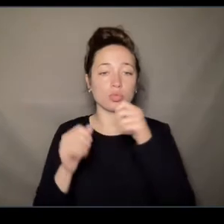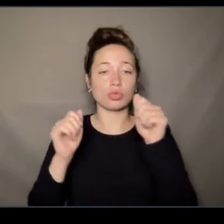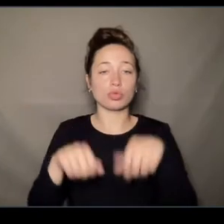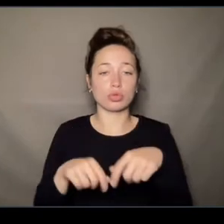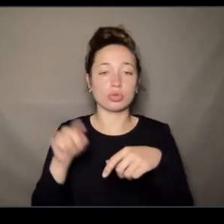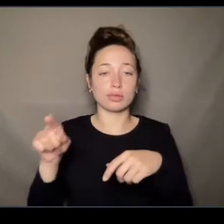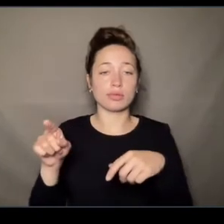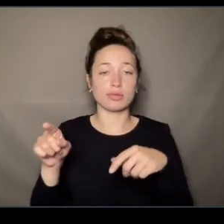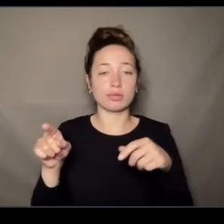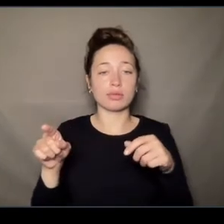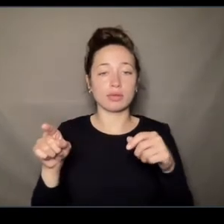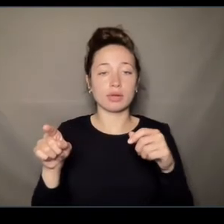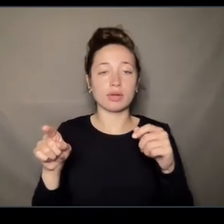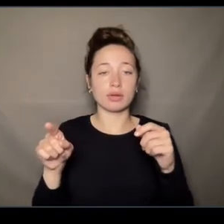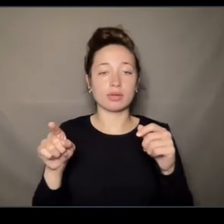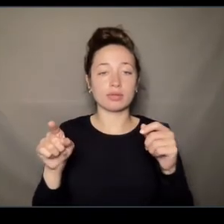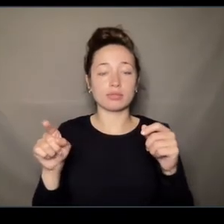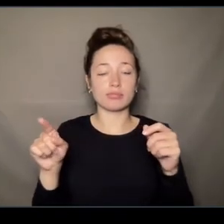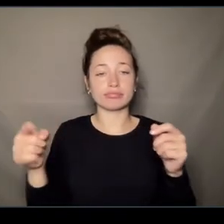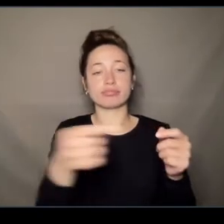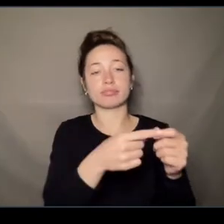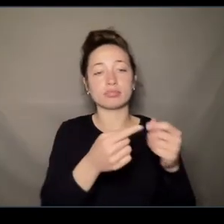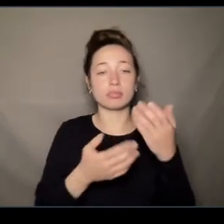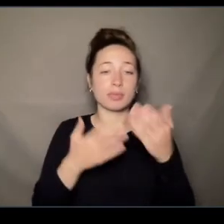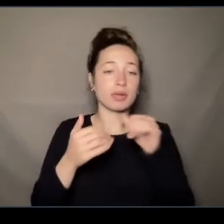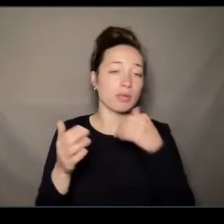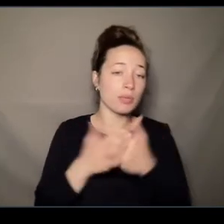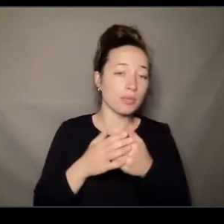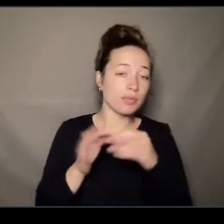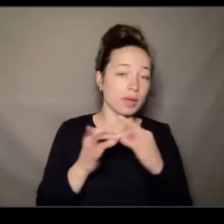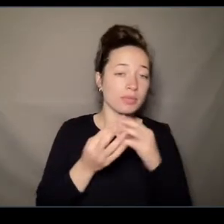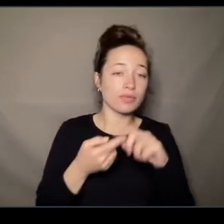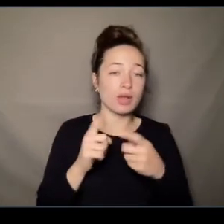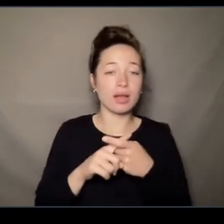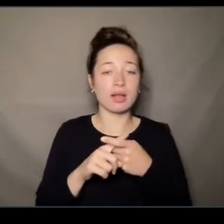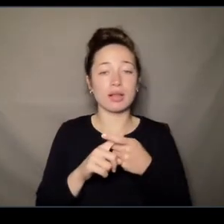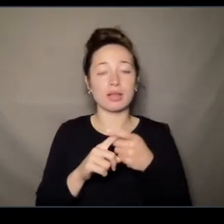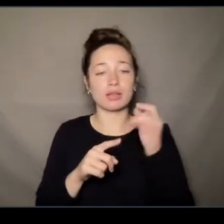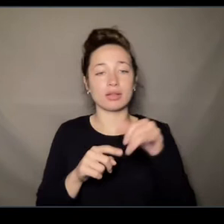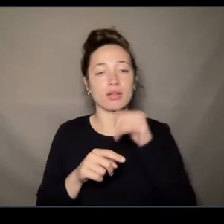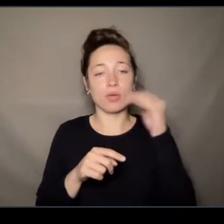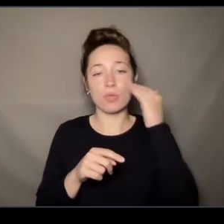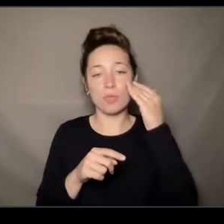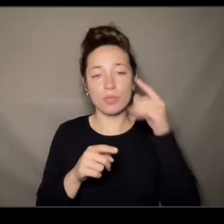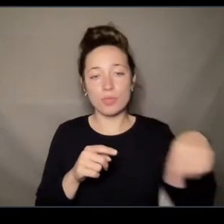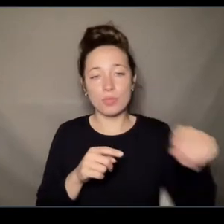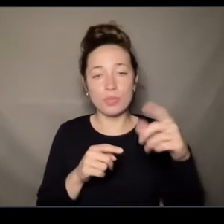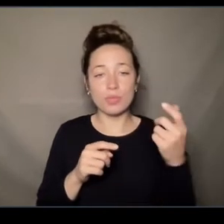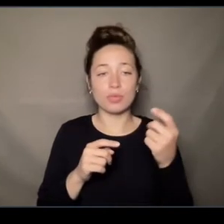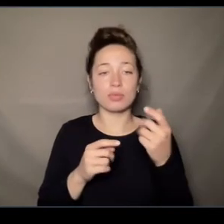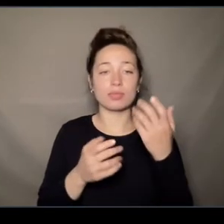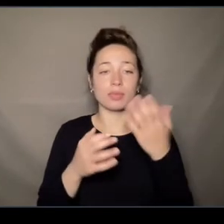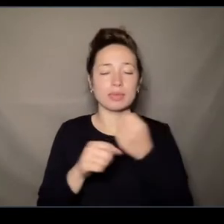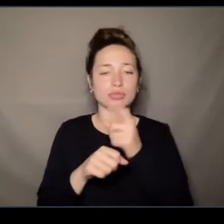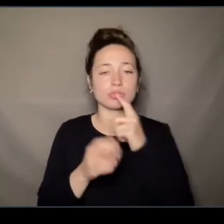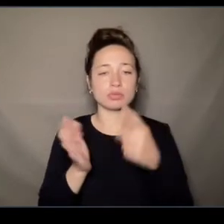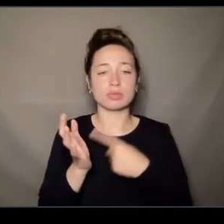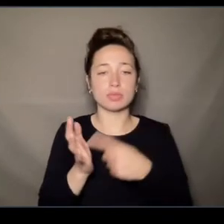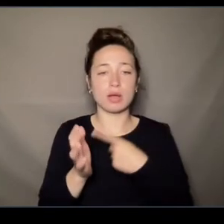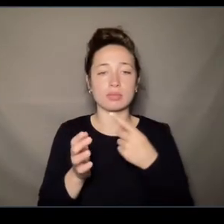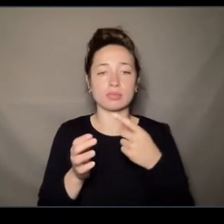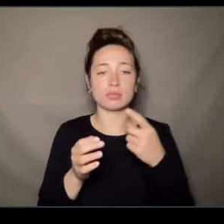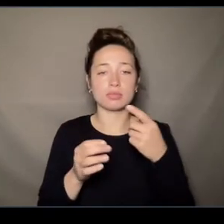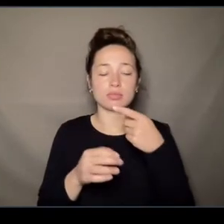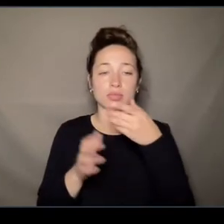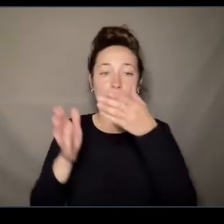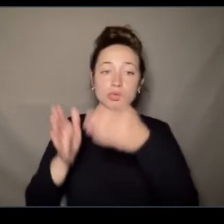to somebody who could go on our behalf if it wasn't a close family friend that was already known to them. Well, but we also wanted to make sure sometimes